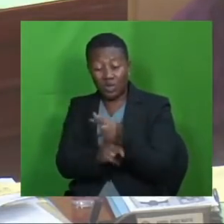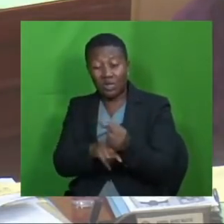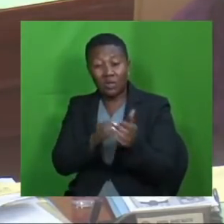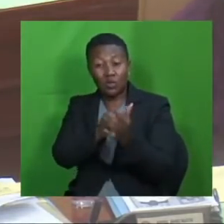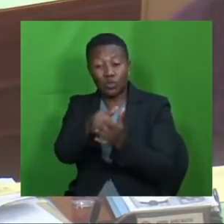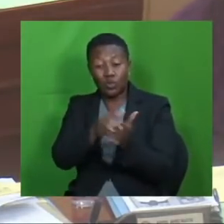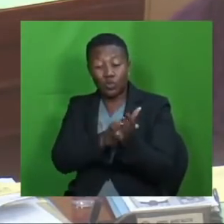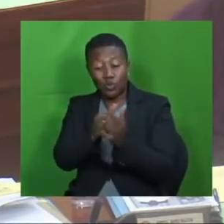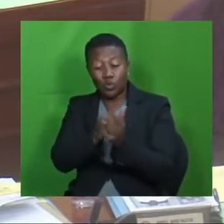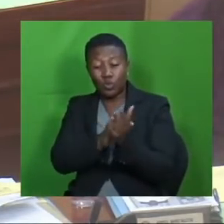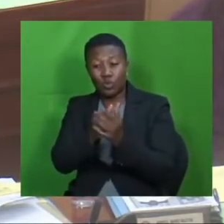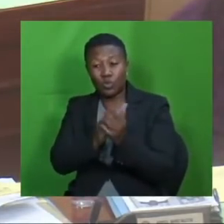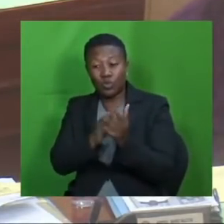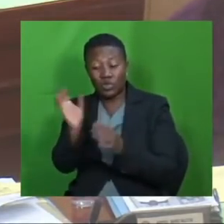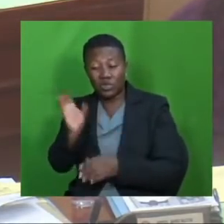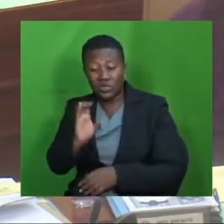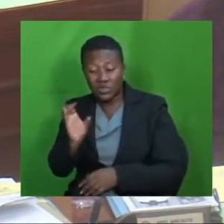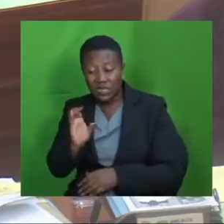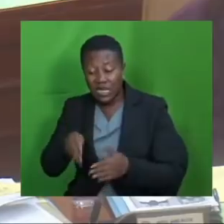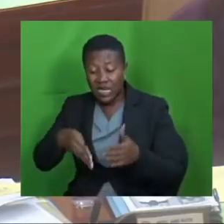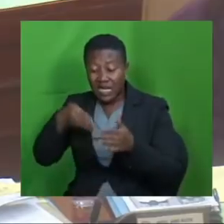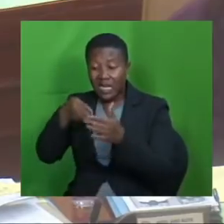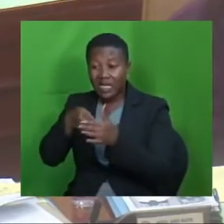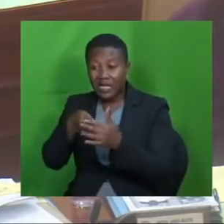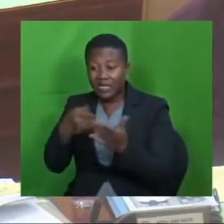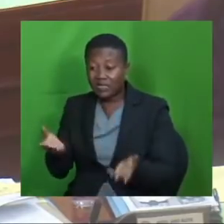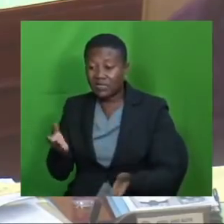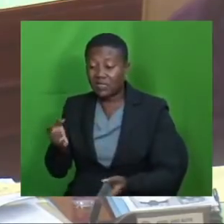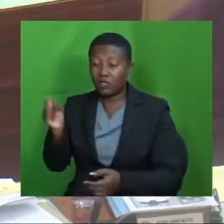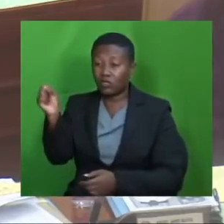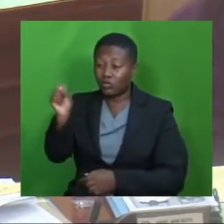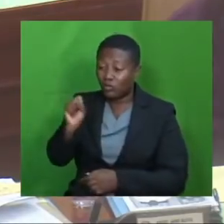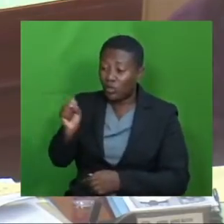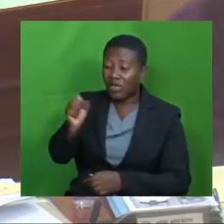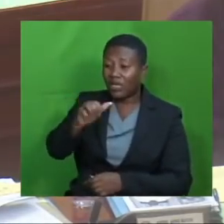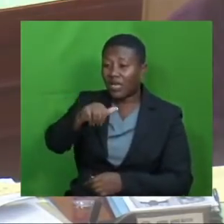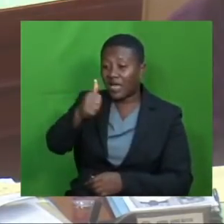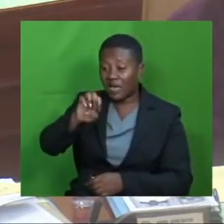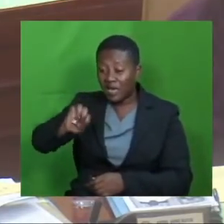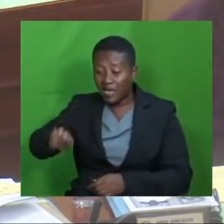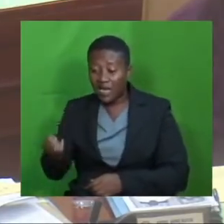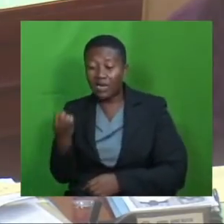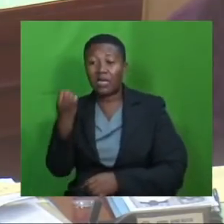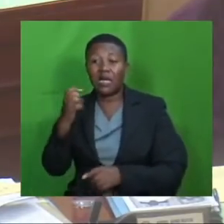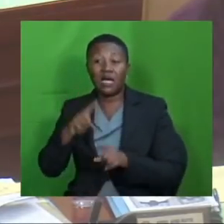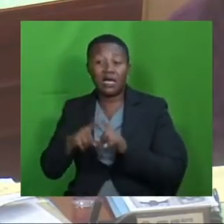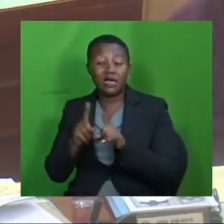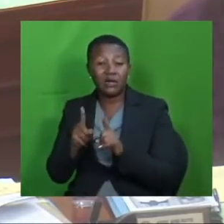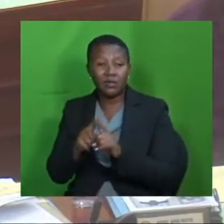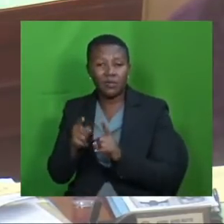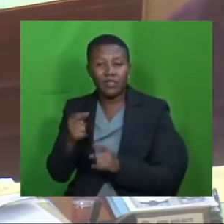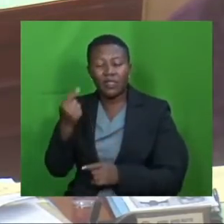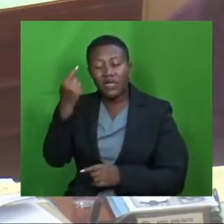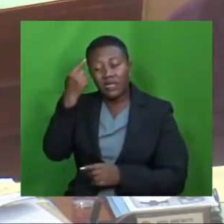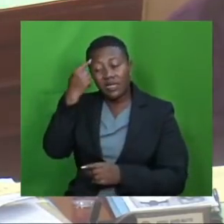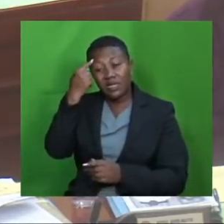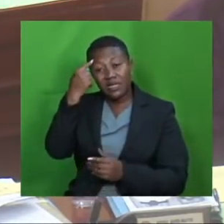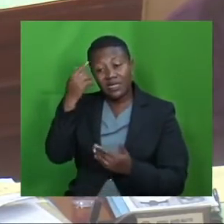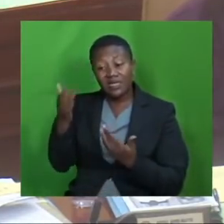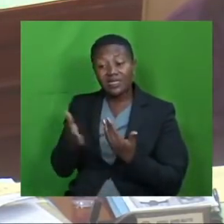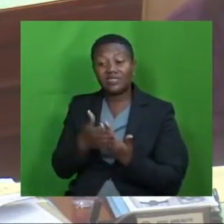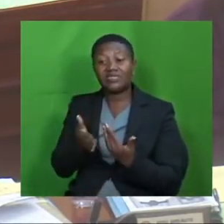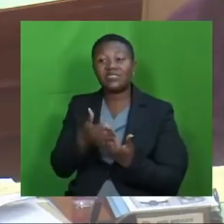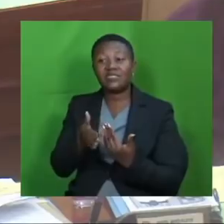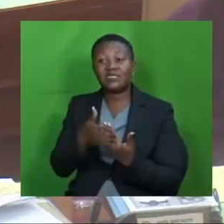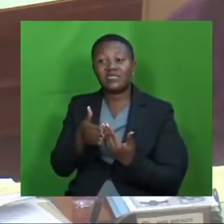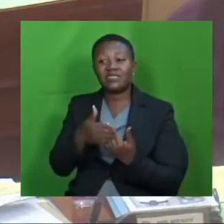against the US dollar and foreign currencies, he thought it was as easy as stopping a trotro